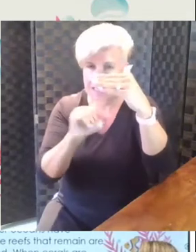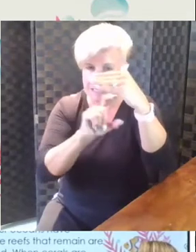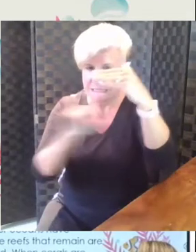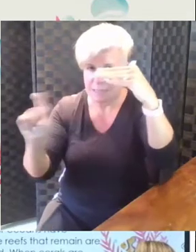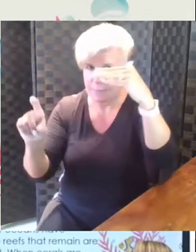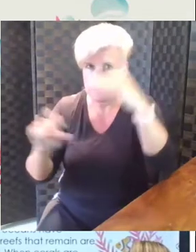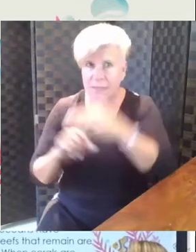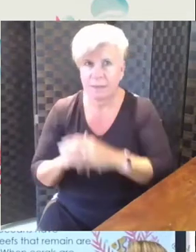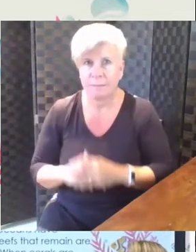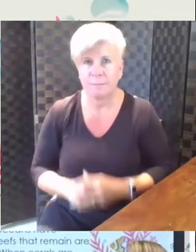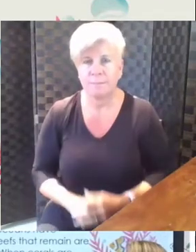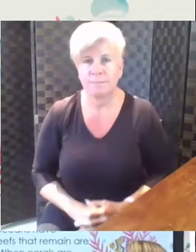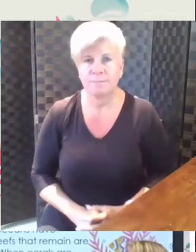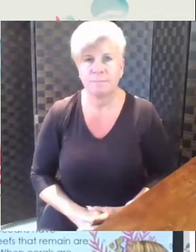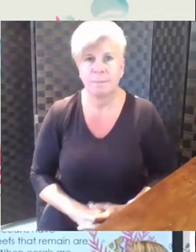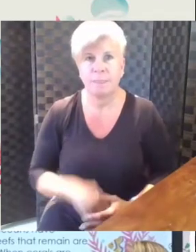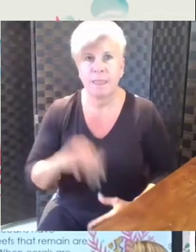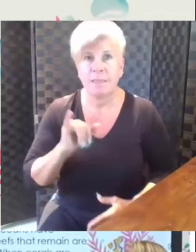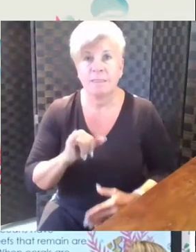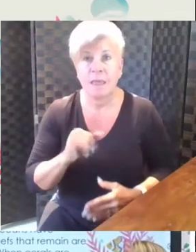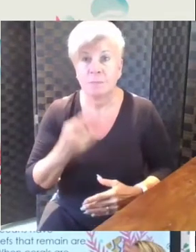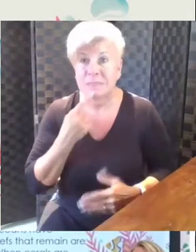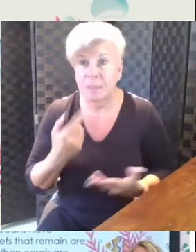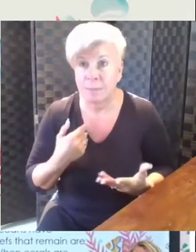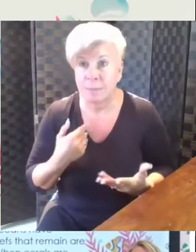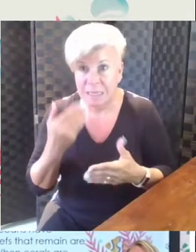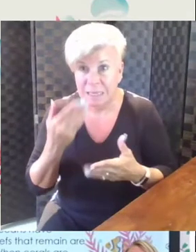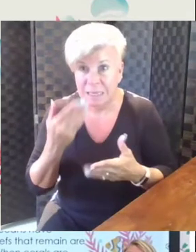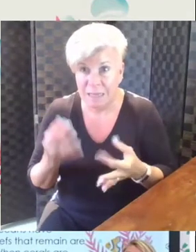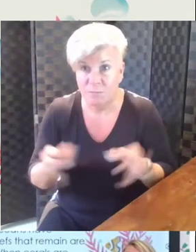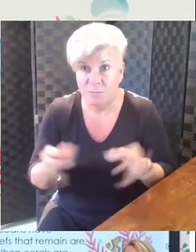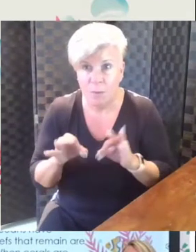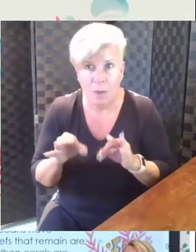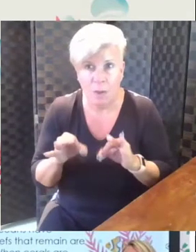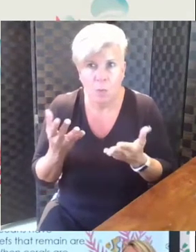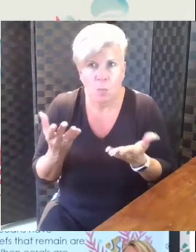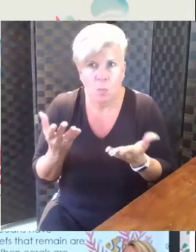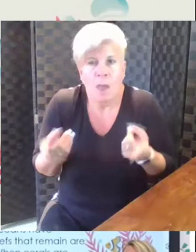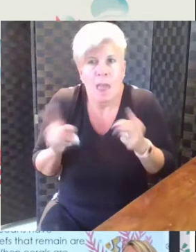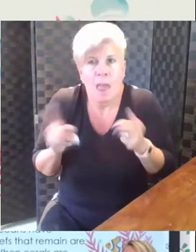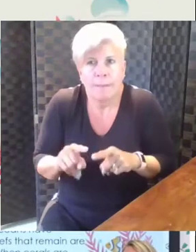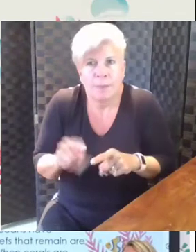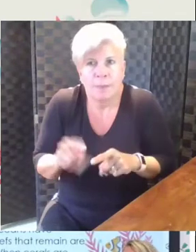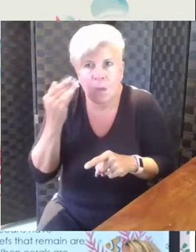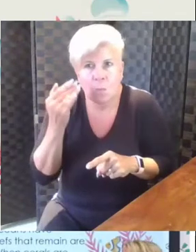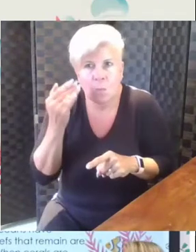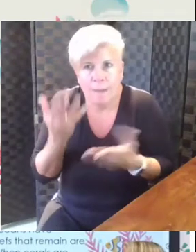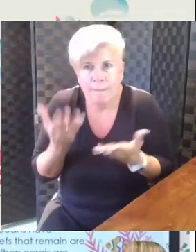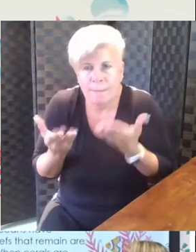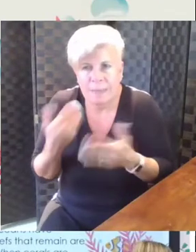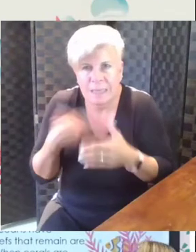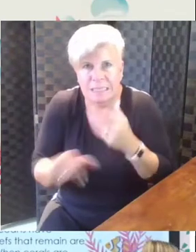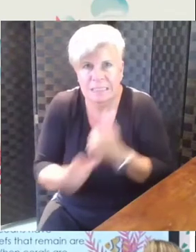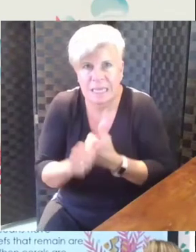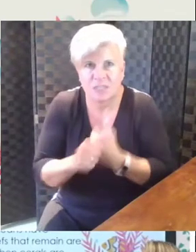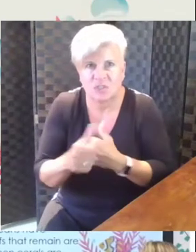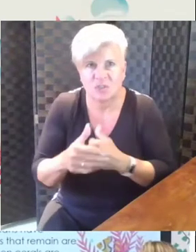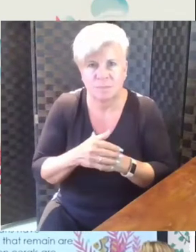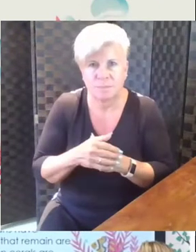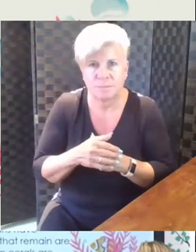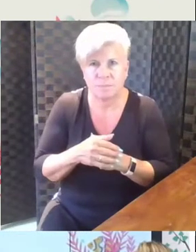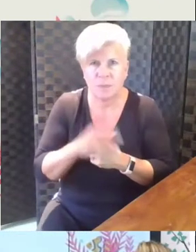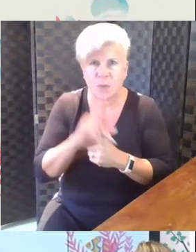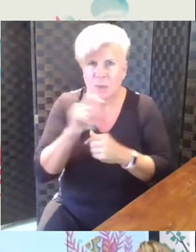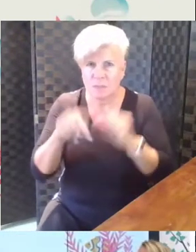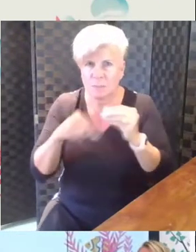subheading. So that is going to tell me information about what might happen and why they might be endangered. So any